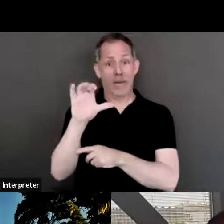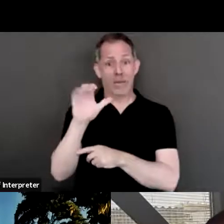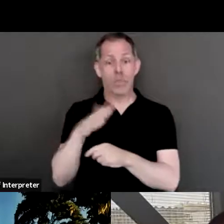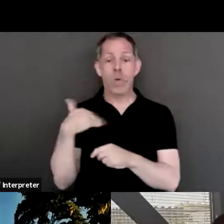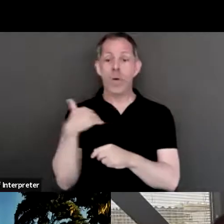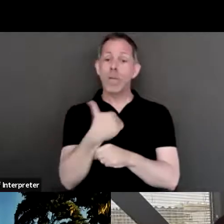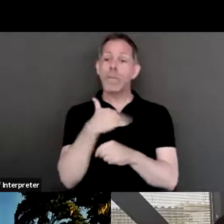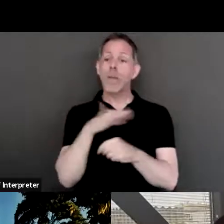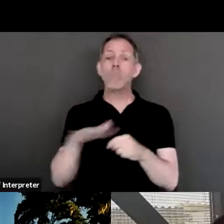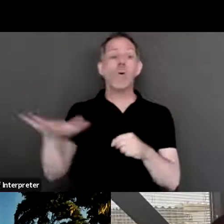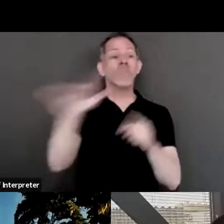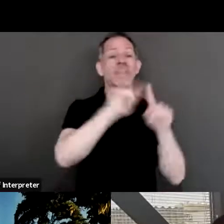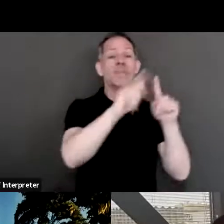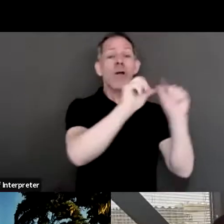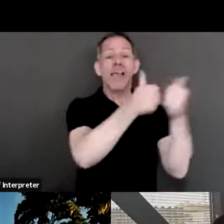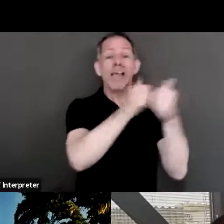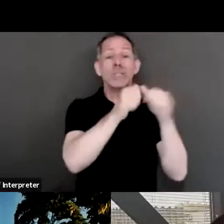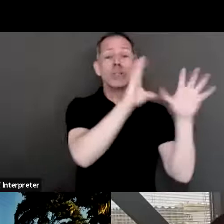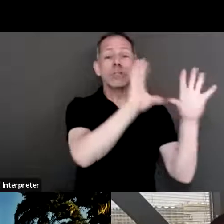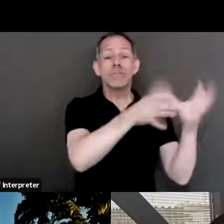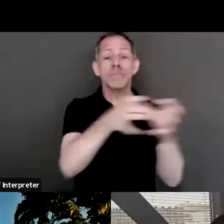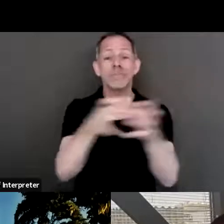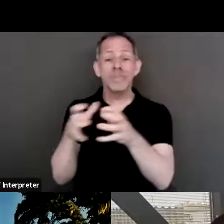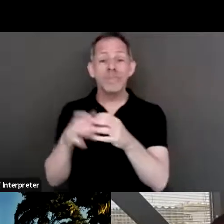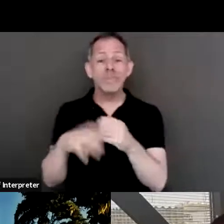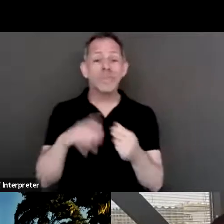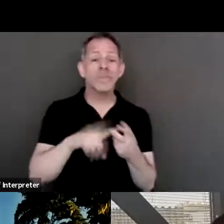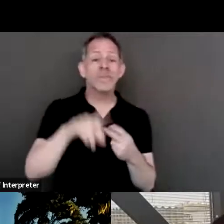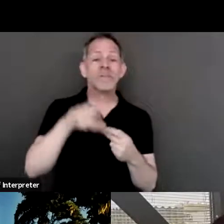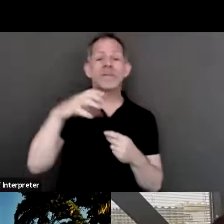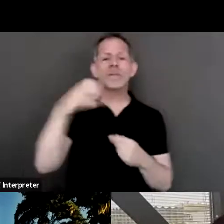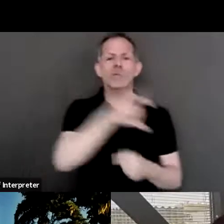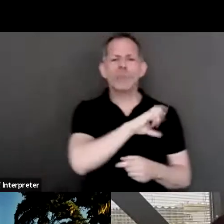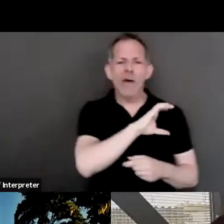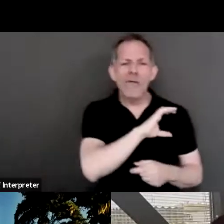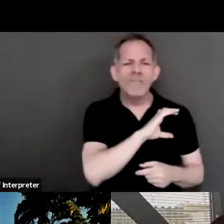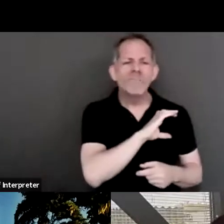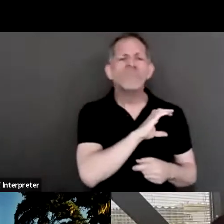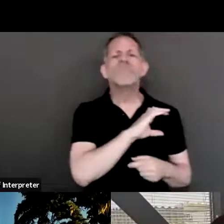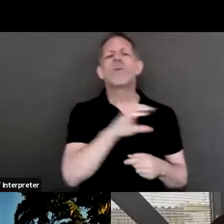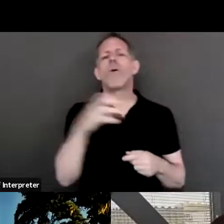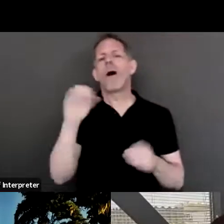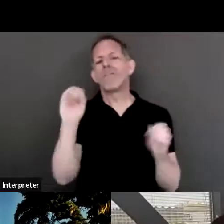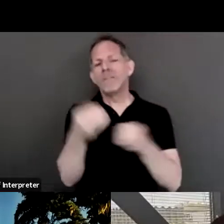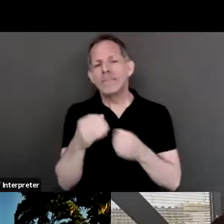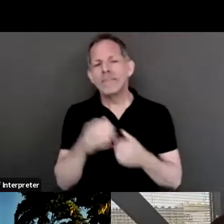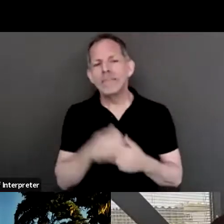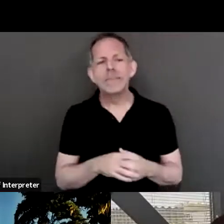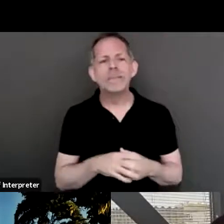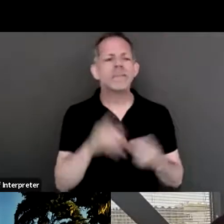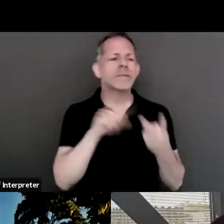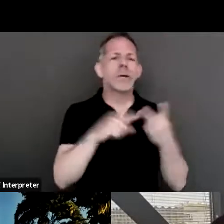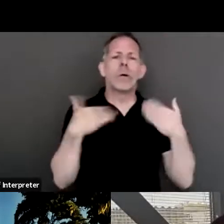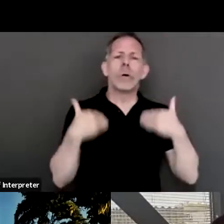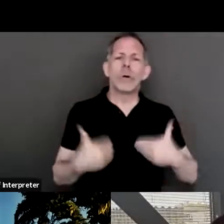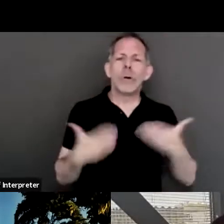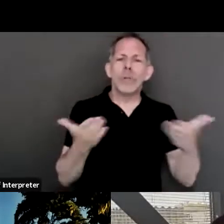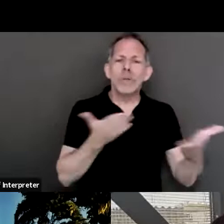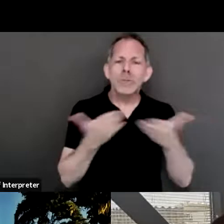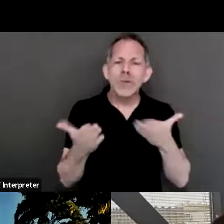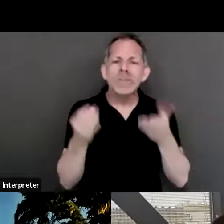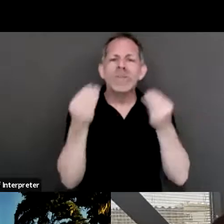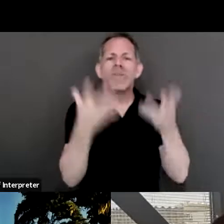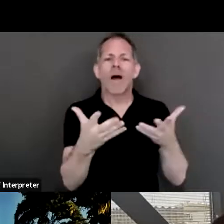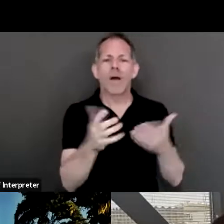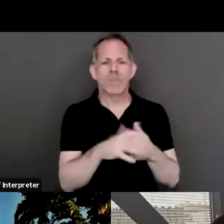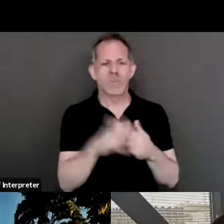District, and our Human Services partners, we stood up the Snohomish County Opioid Response Multi-Agency Coordination Group, which